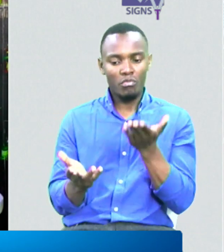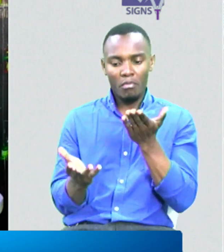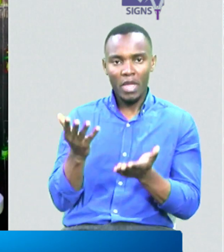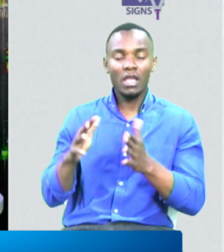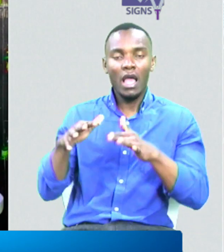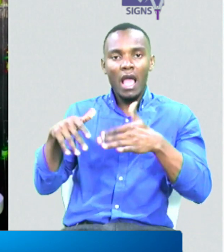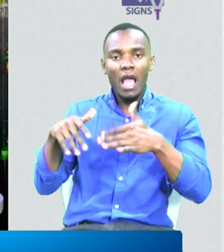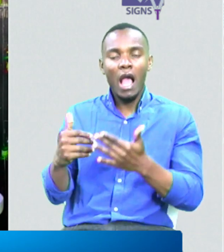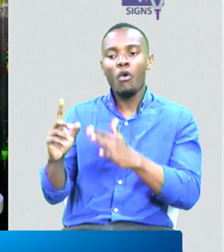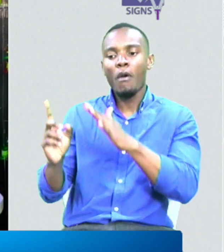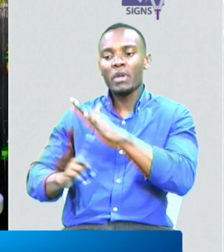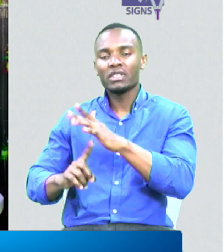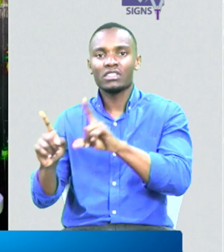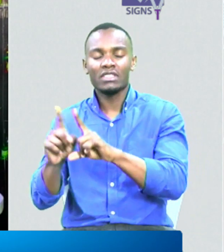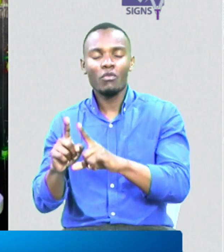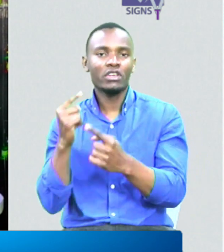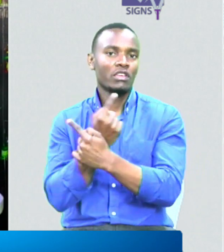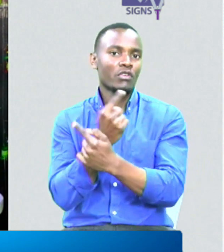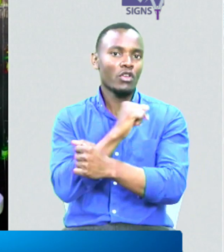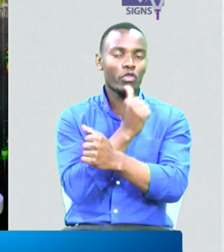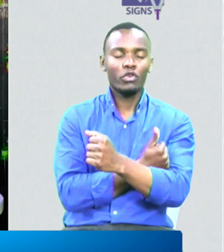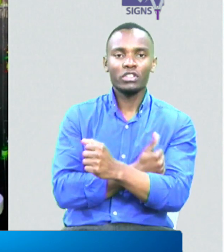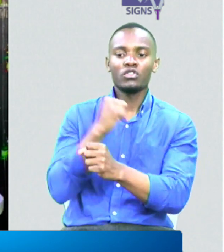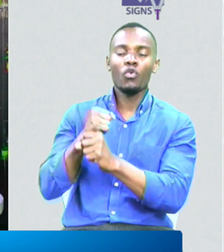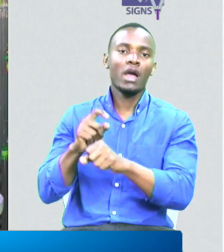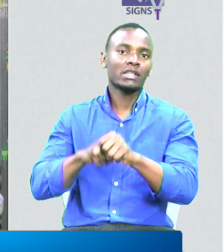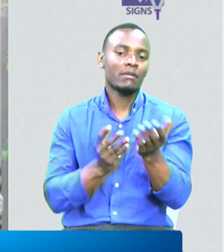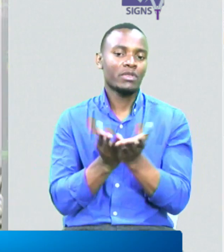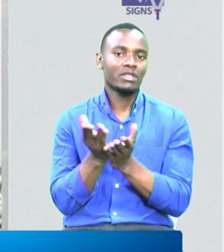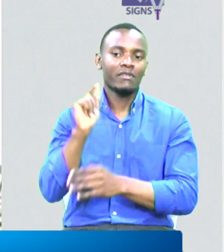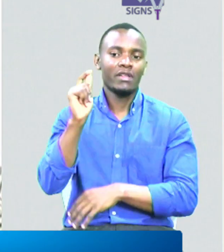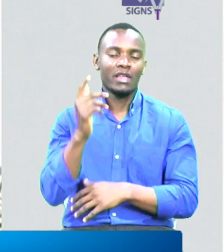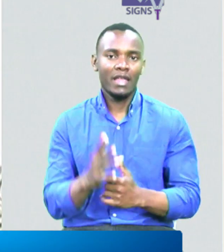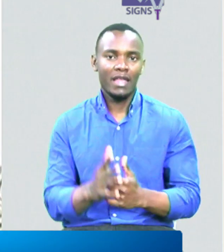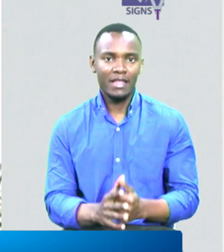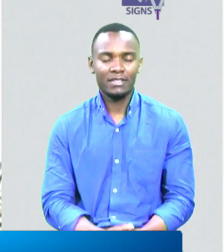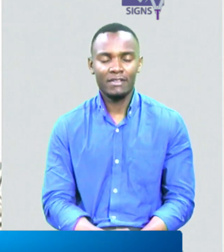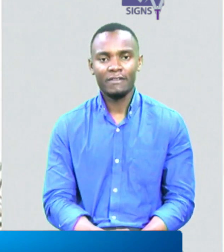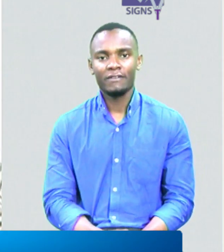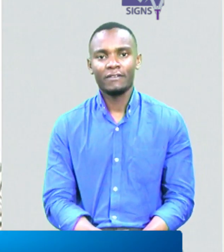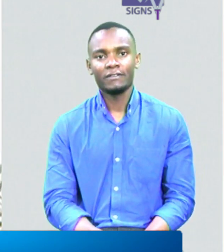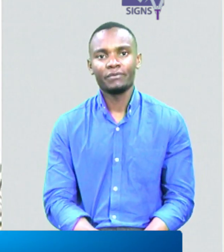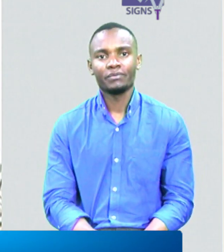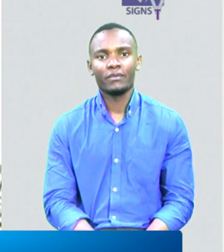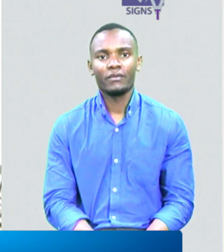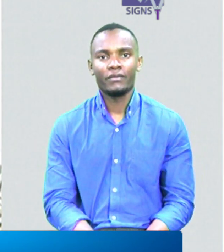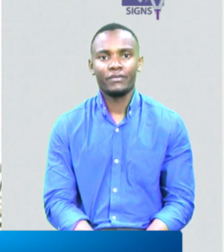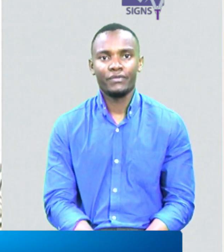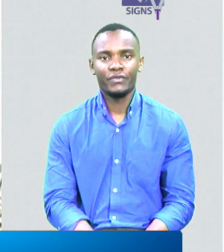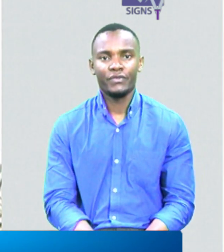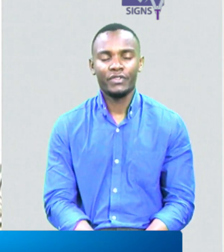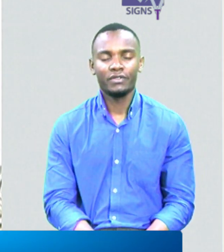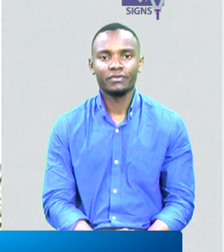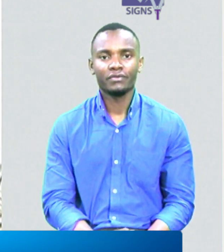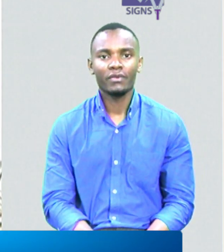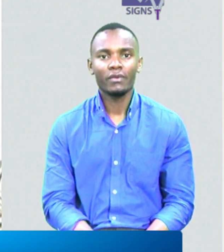is now in the 20th year of continuous implementation. It is used as a tool for measuring the performance of ministries